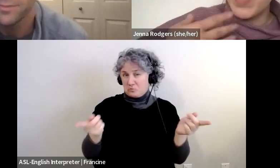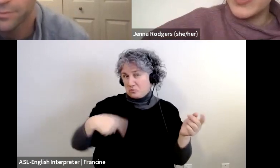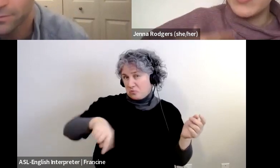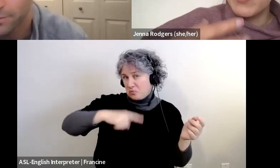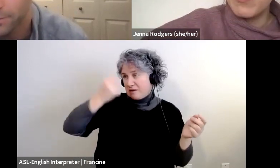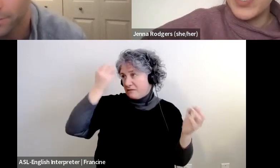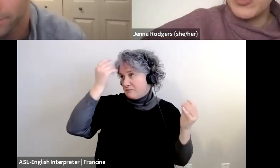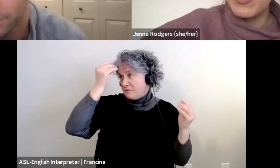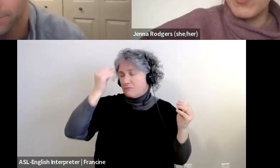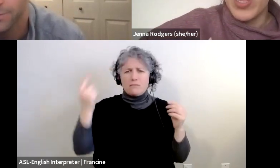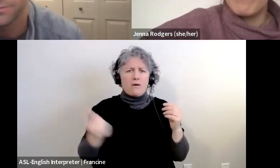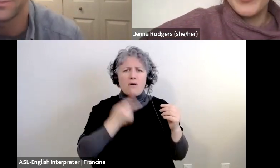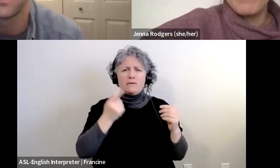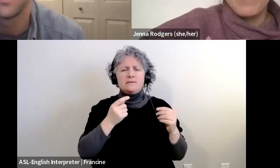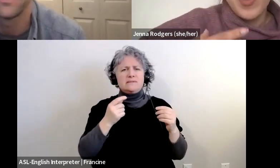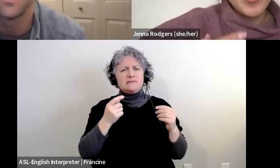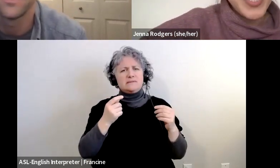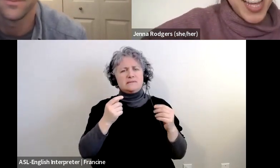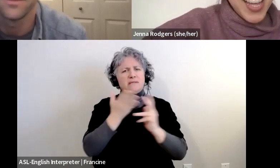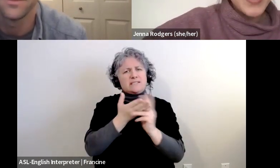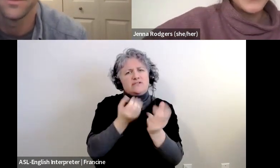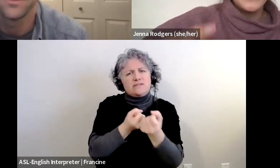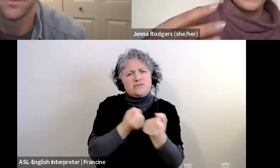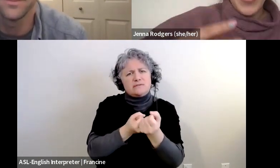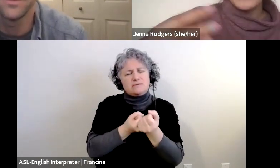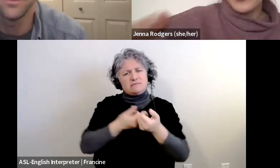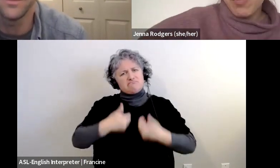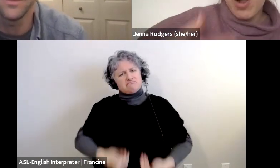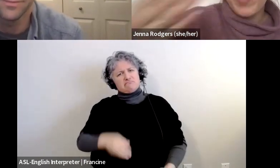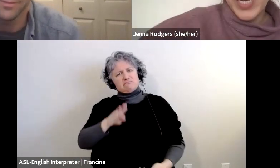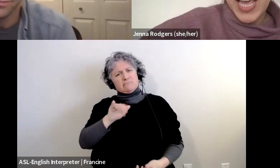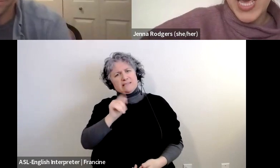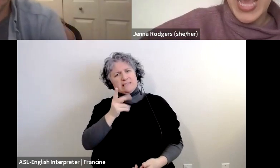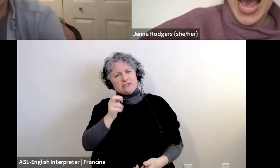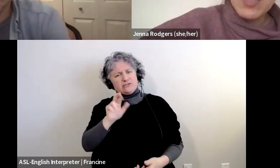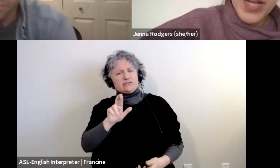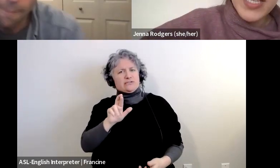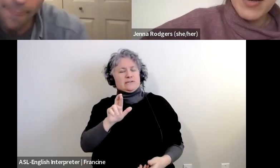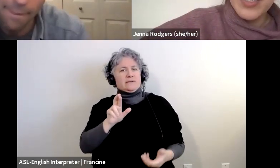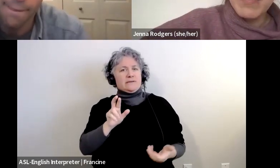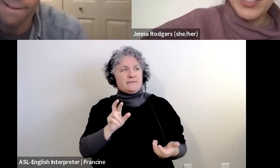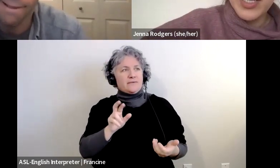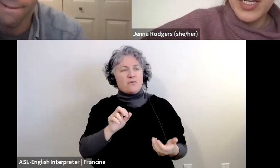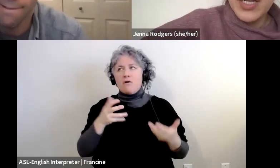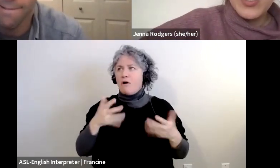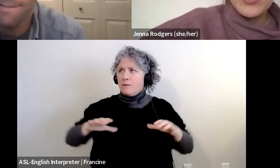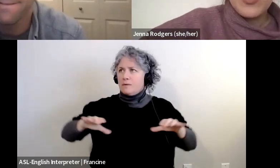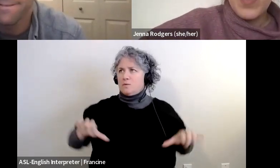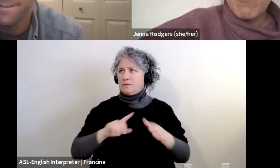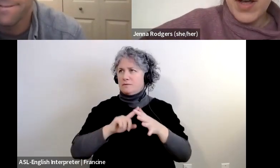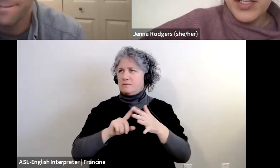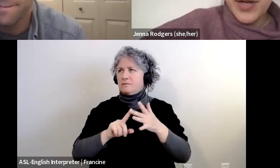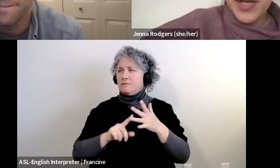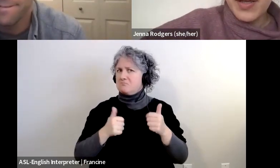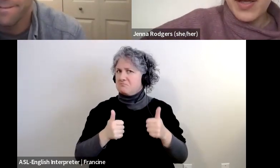be doing bystander intervention, or how we can understand actions we're already taking as bystander intervention. So